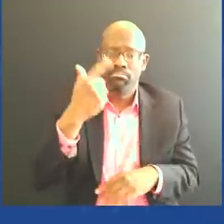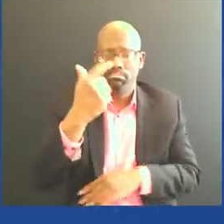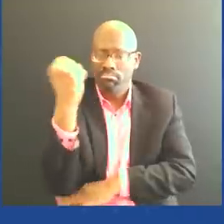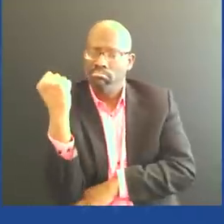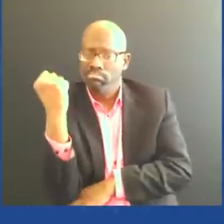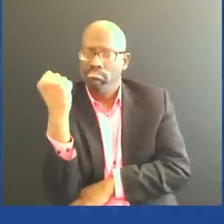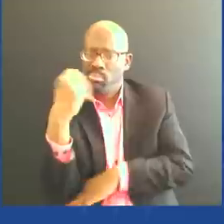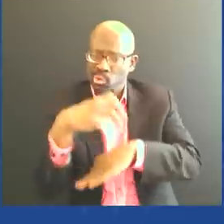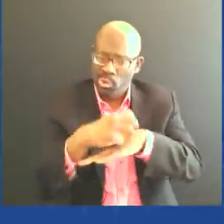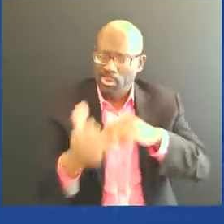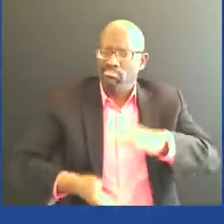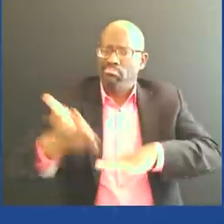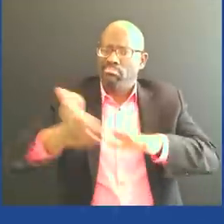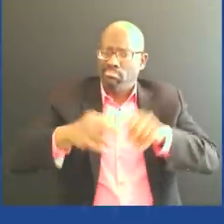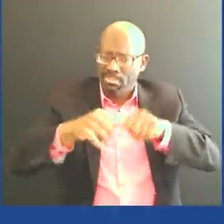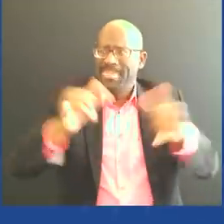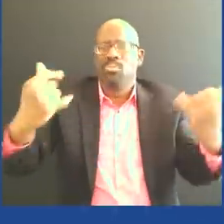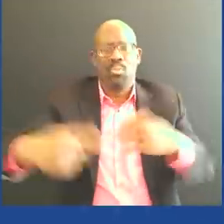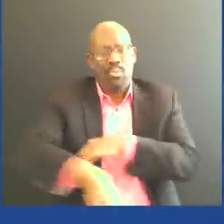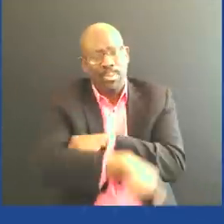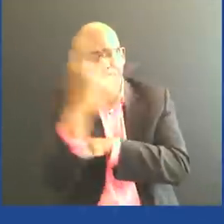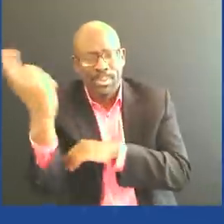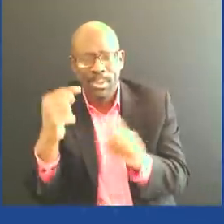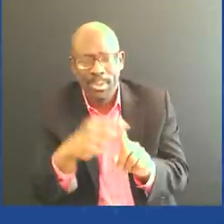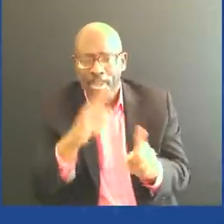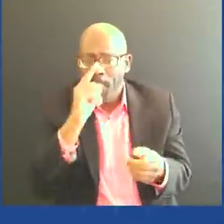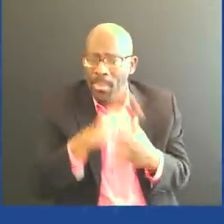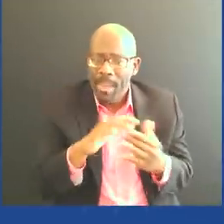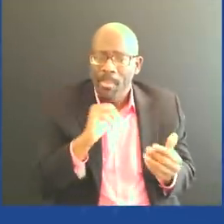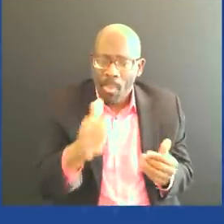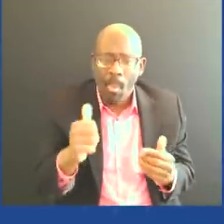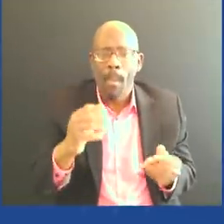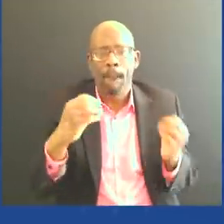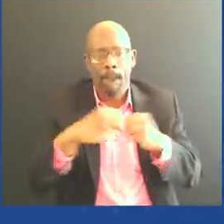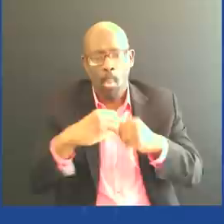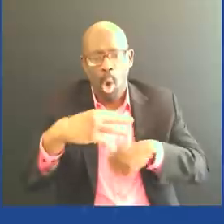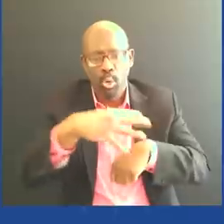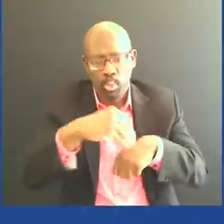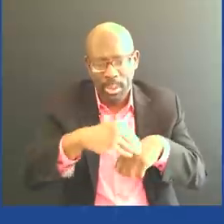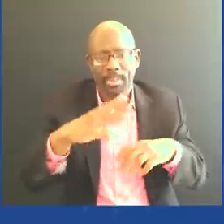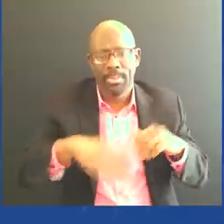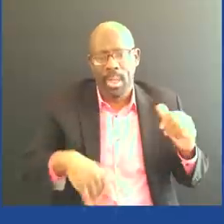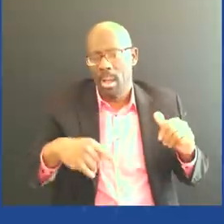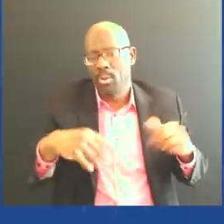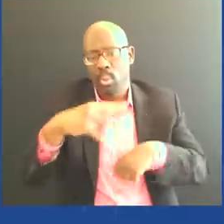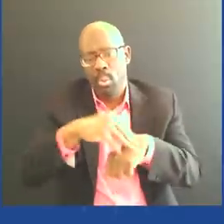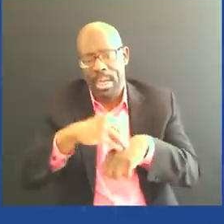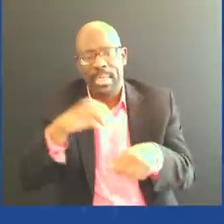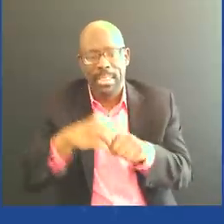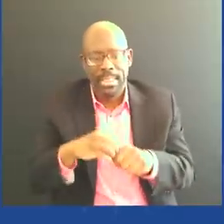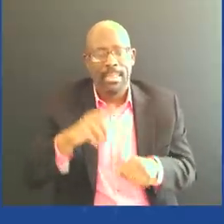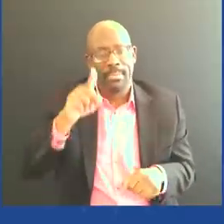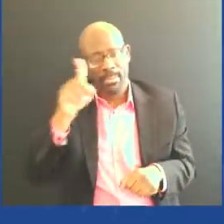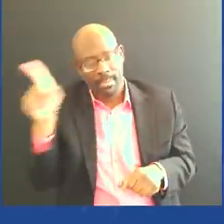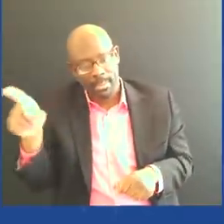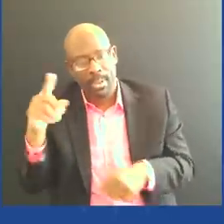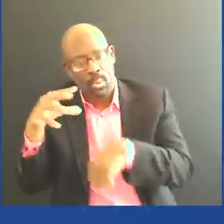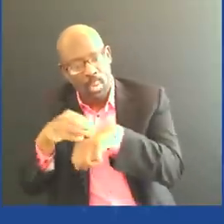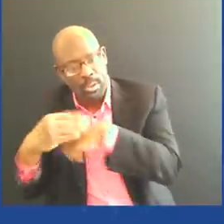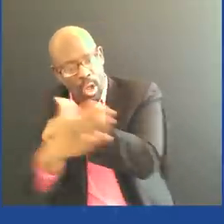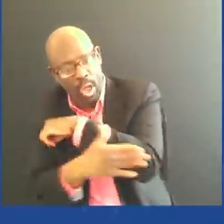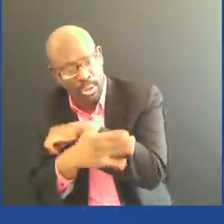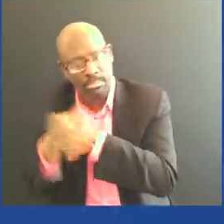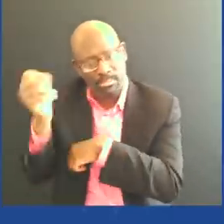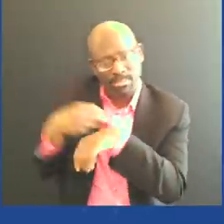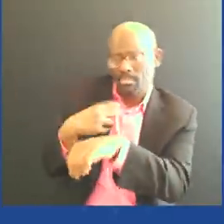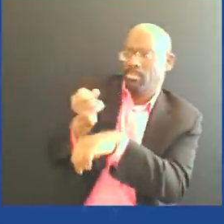now, believe it or not, there are more Swedish Americans than there are Swedes in Sweden. Then in 1682, William Penn would sail